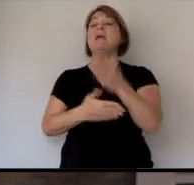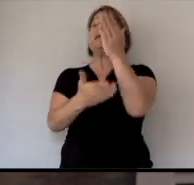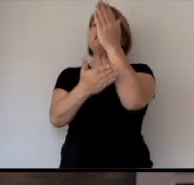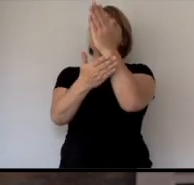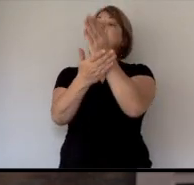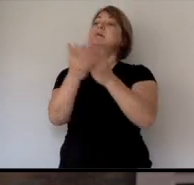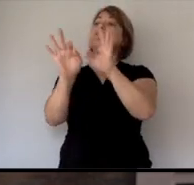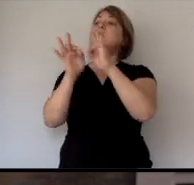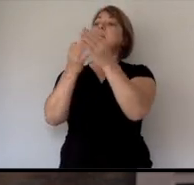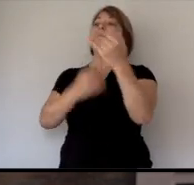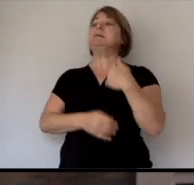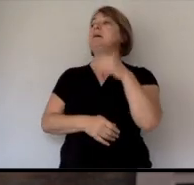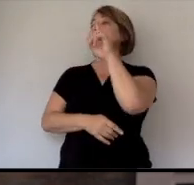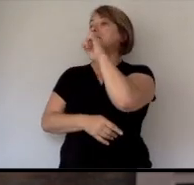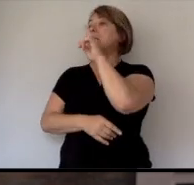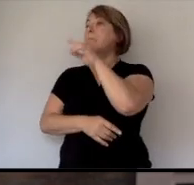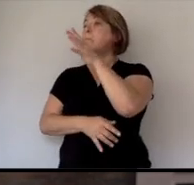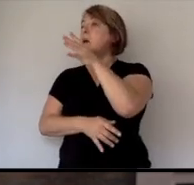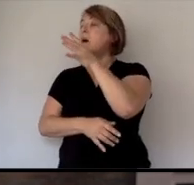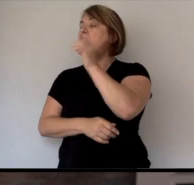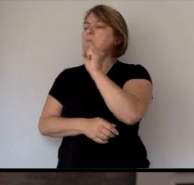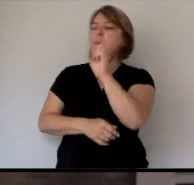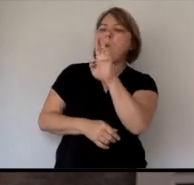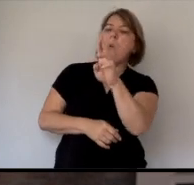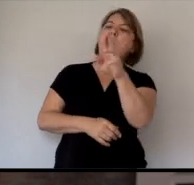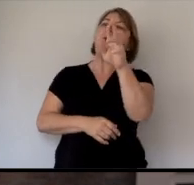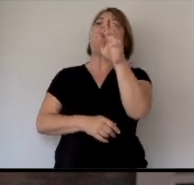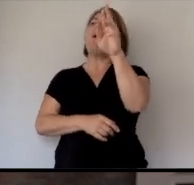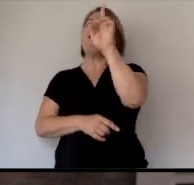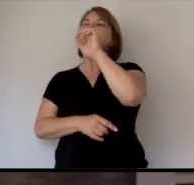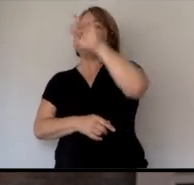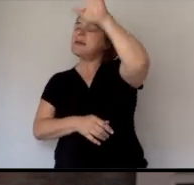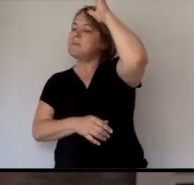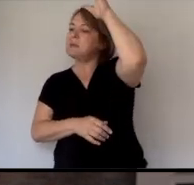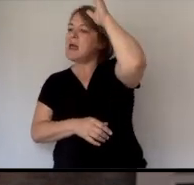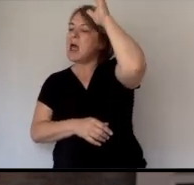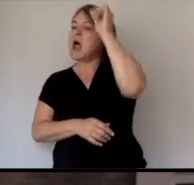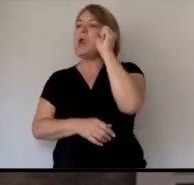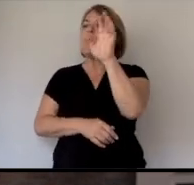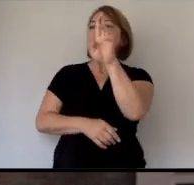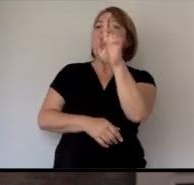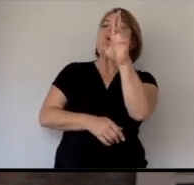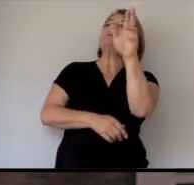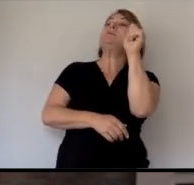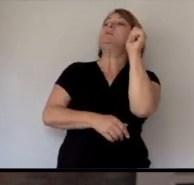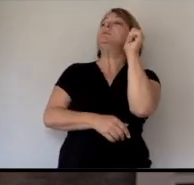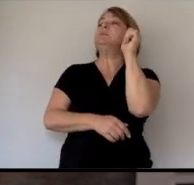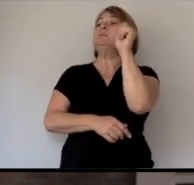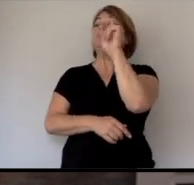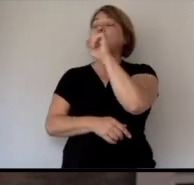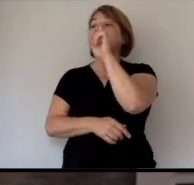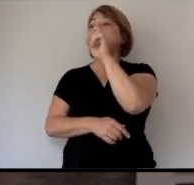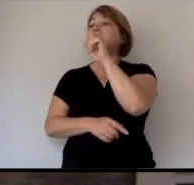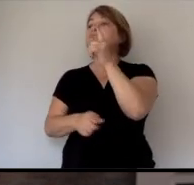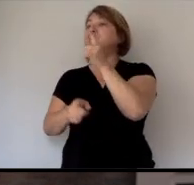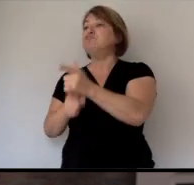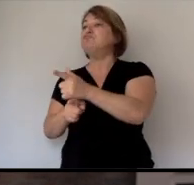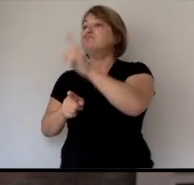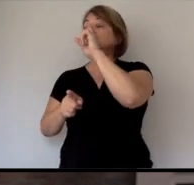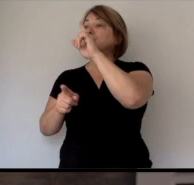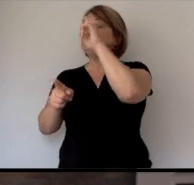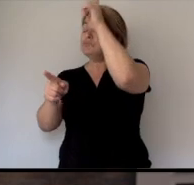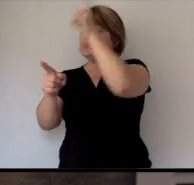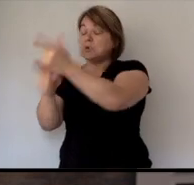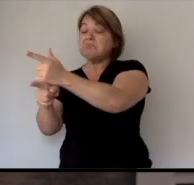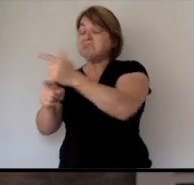stepdad and stepsister or stepbrother. Some families have adopted children. Look